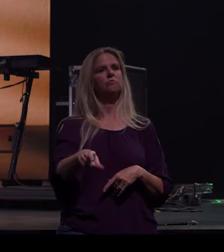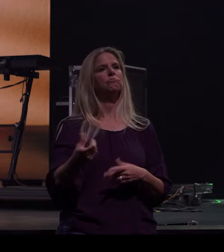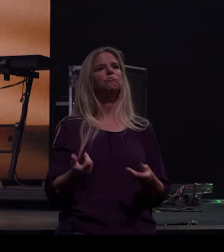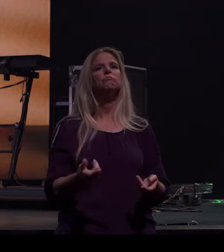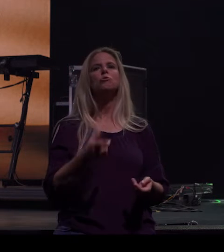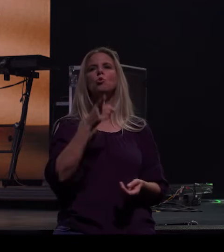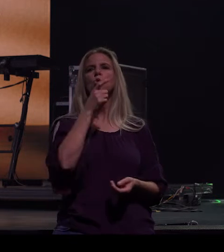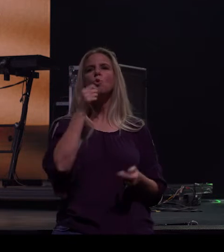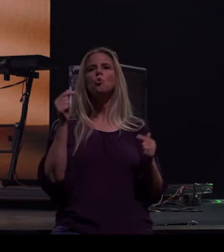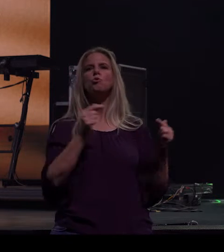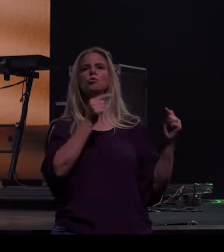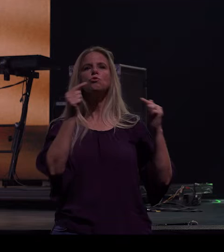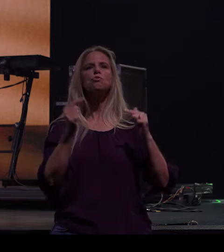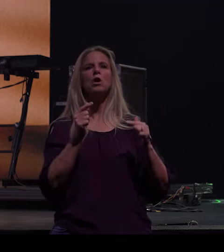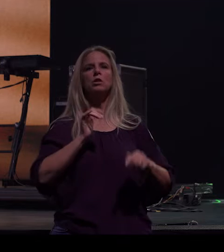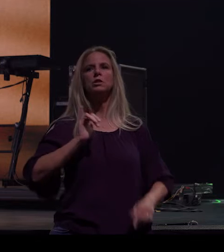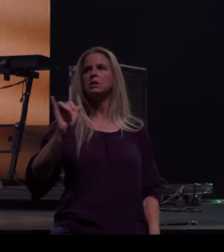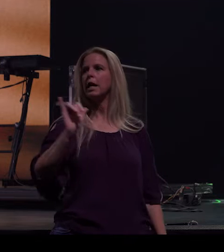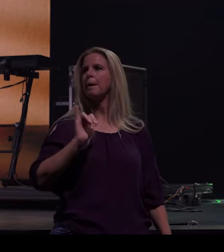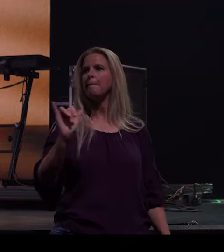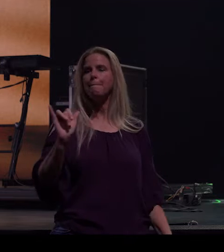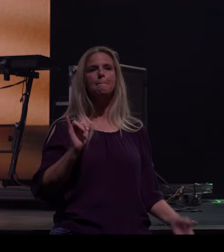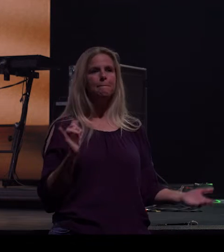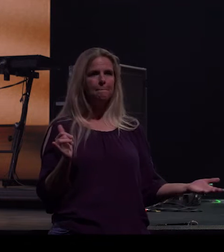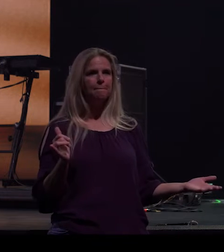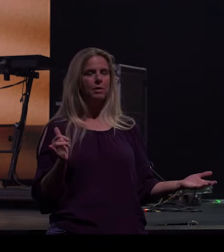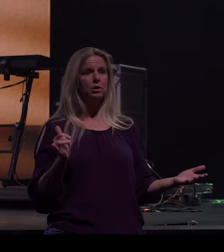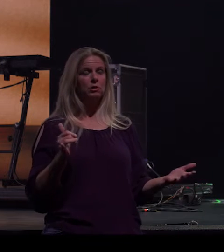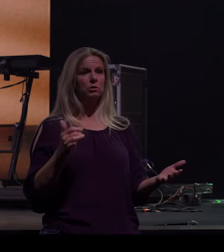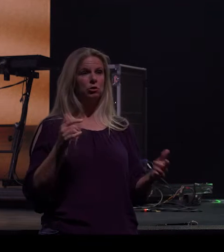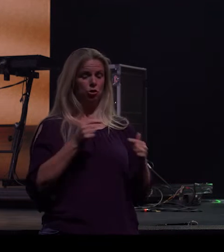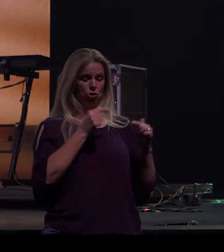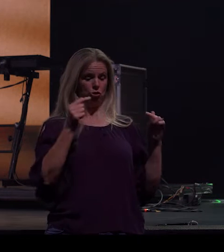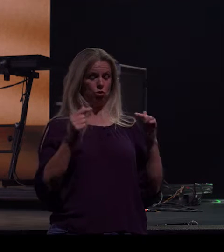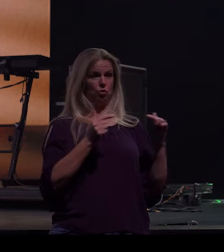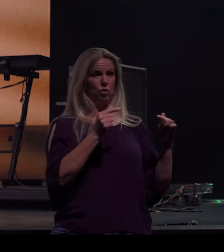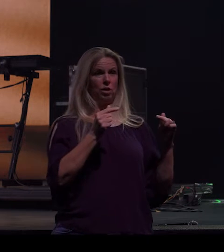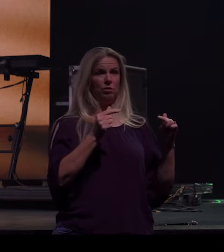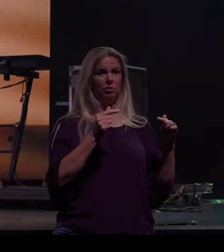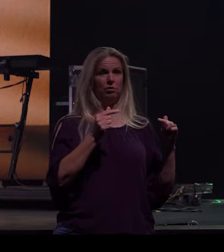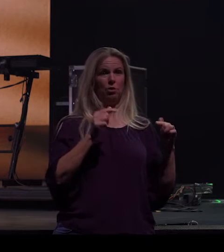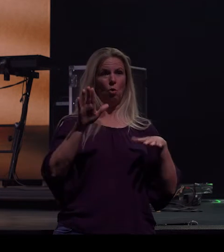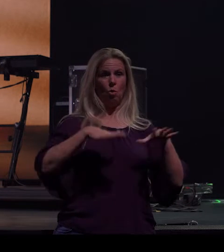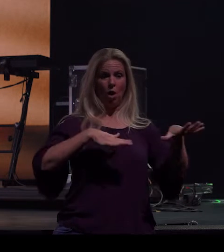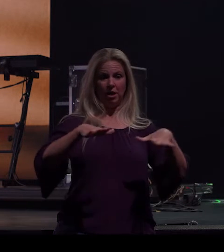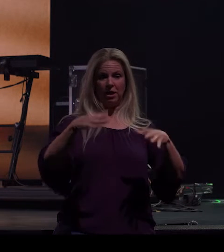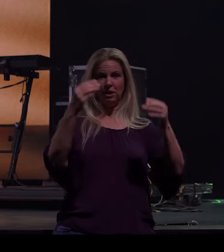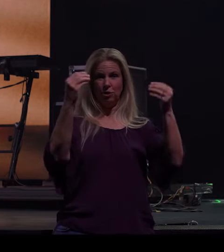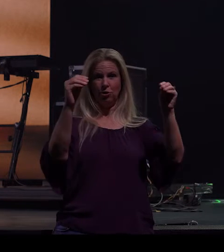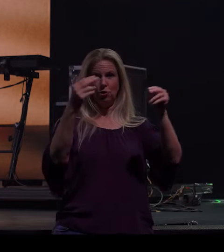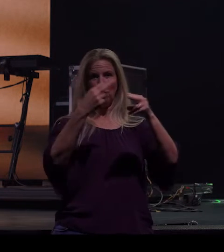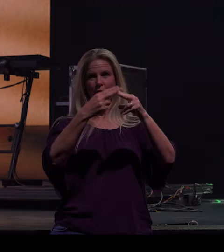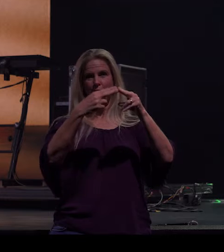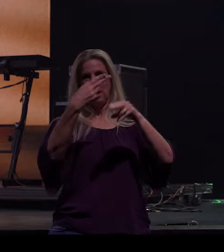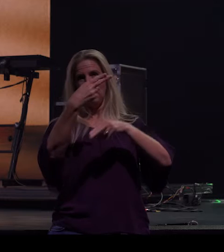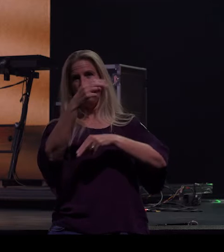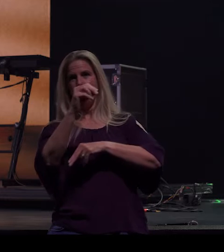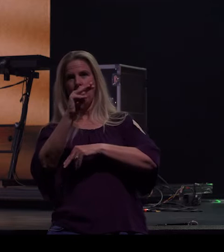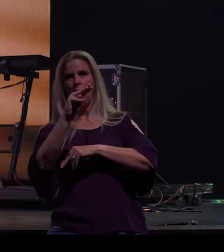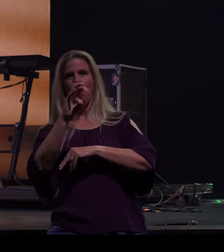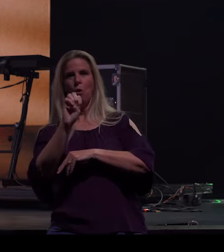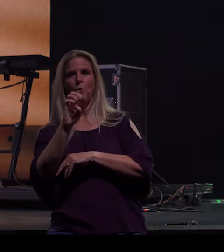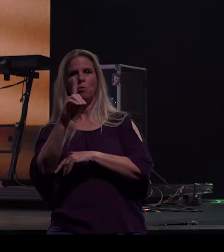else struggles here. Like, do you struggle walking into Home Depot and asking for help? You struggle asking for help at work,